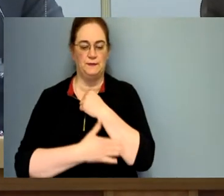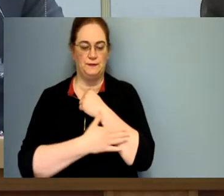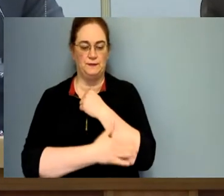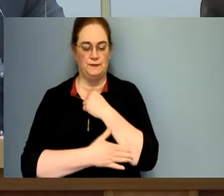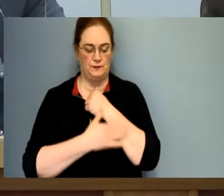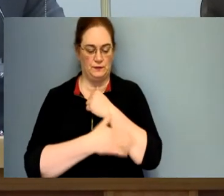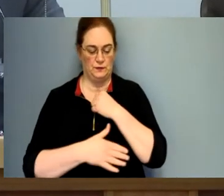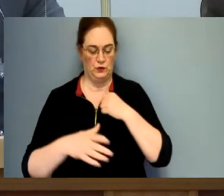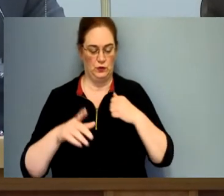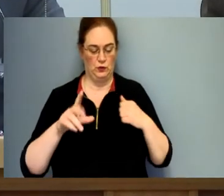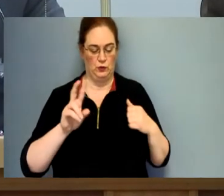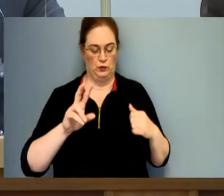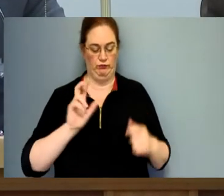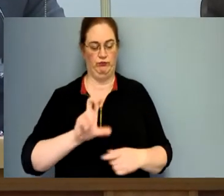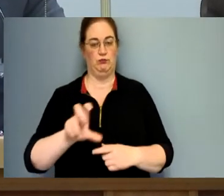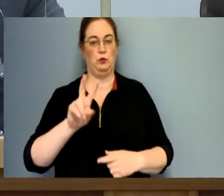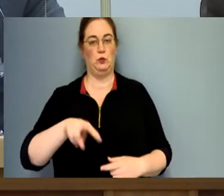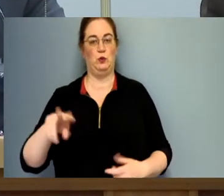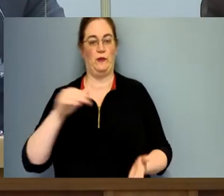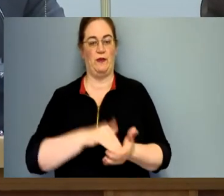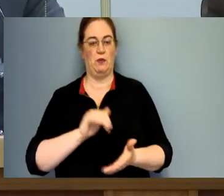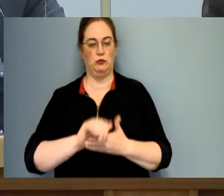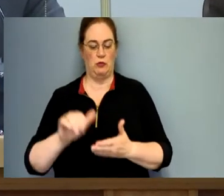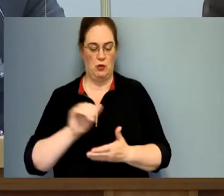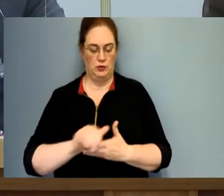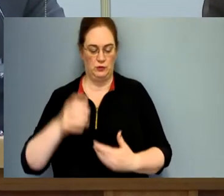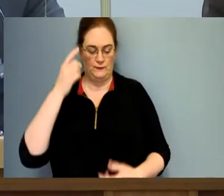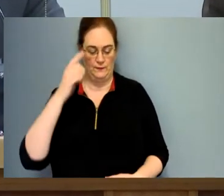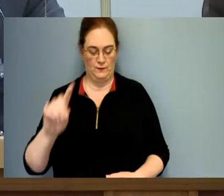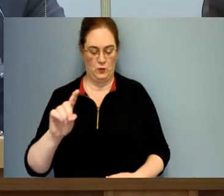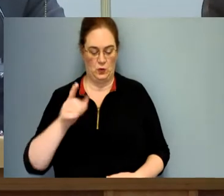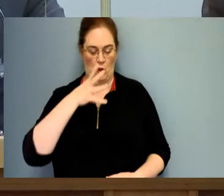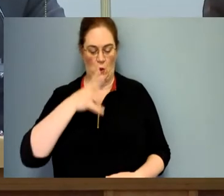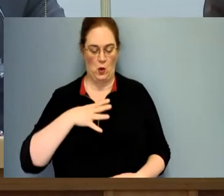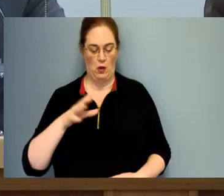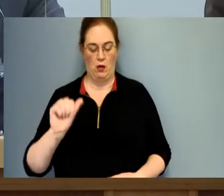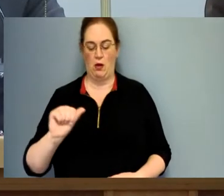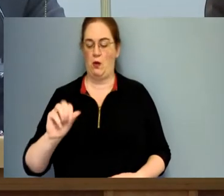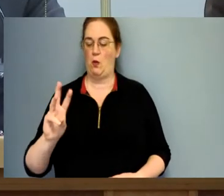contributing $22,000 for a women's place,